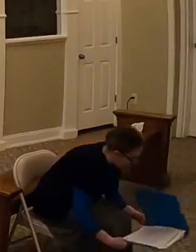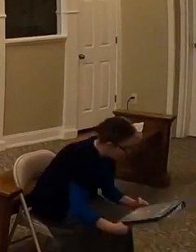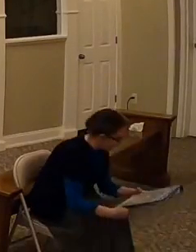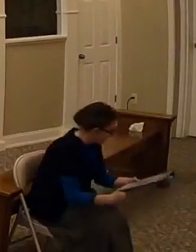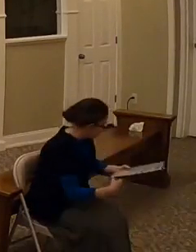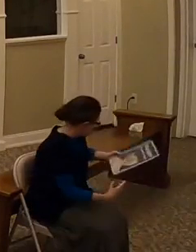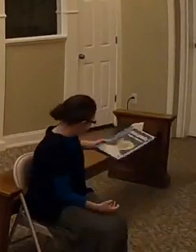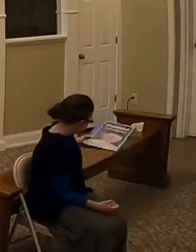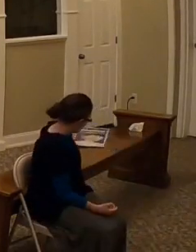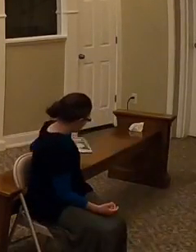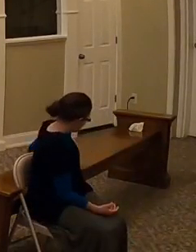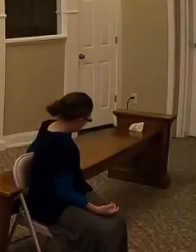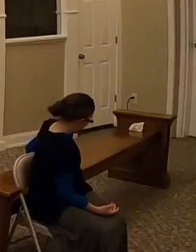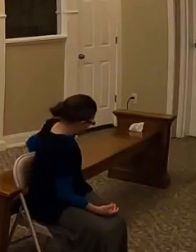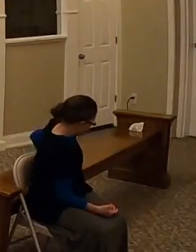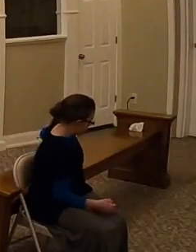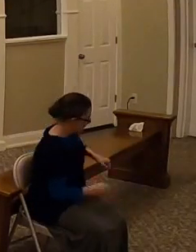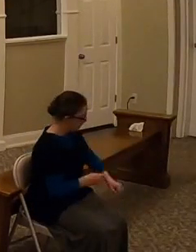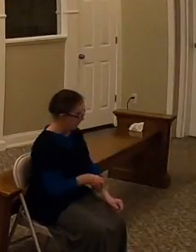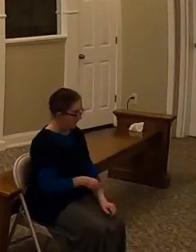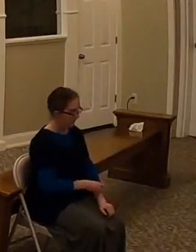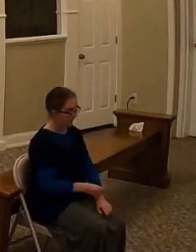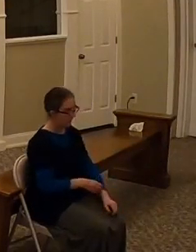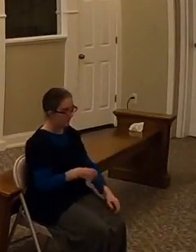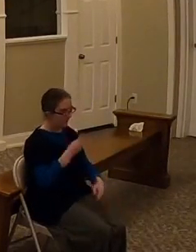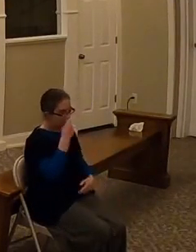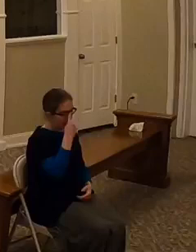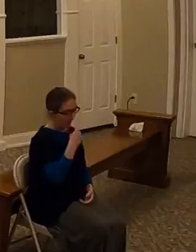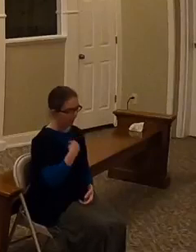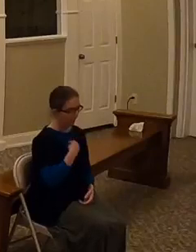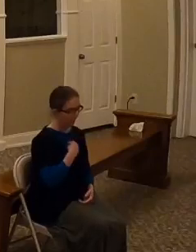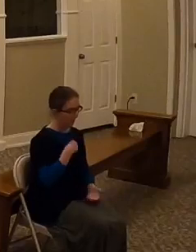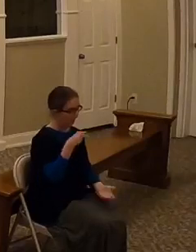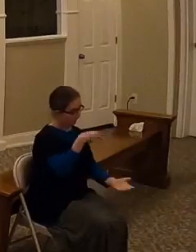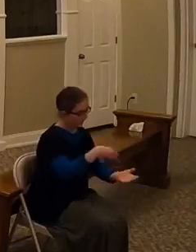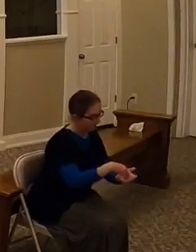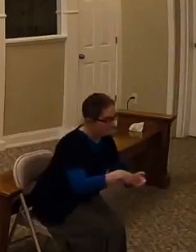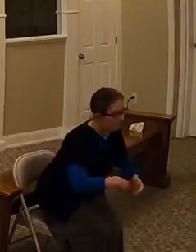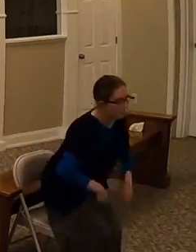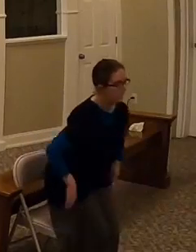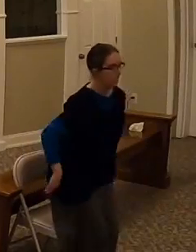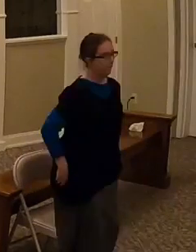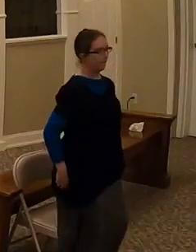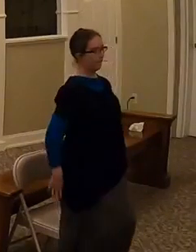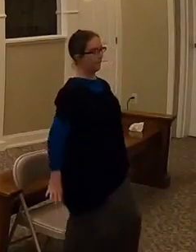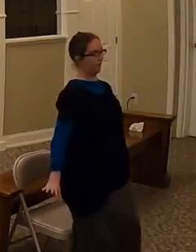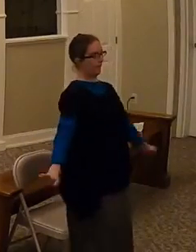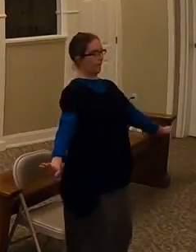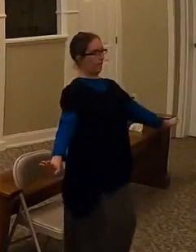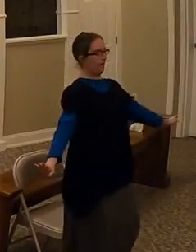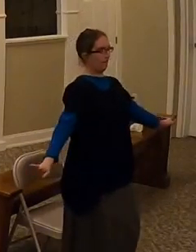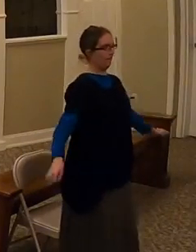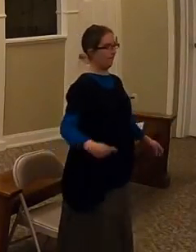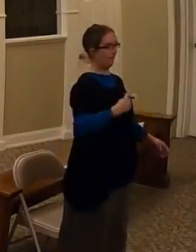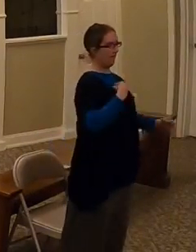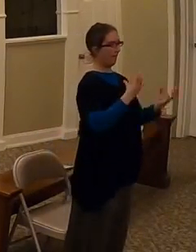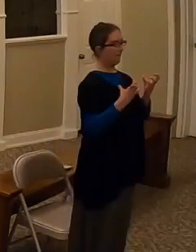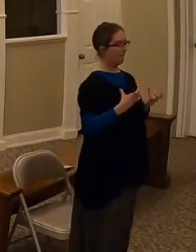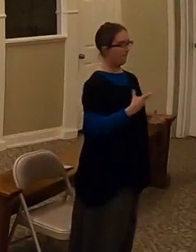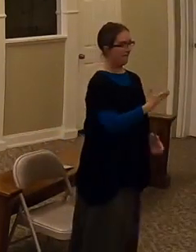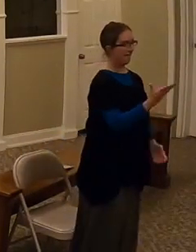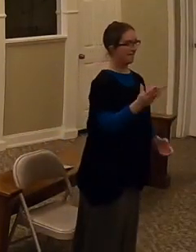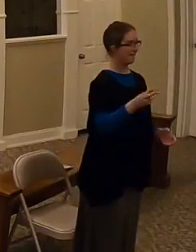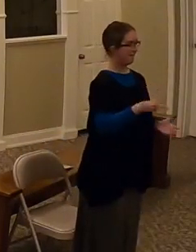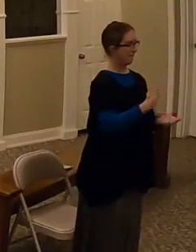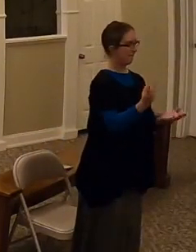here. And I really need to speak about each one of these. But anyway, let's just stand. You know what? I want us